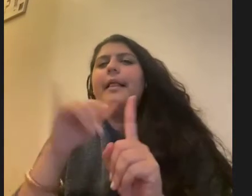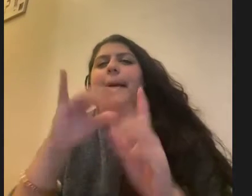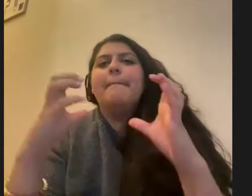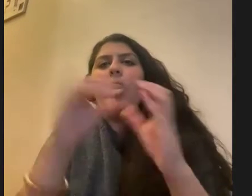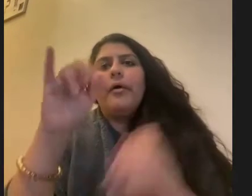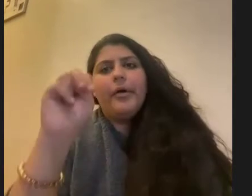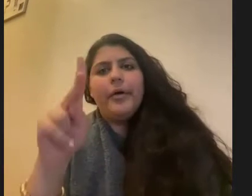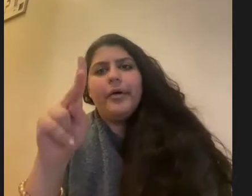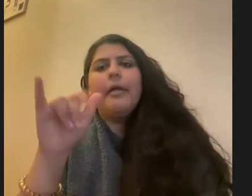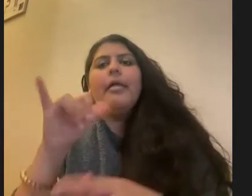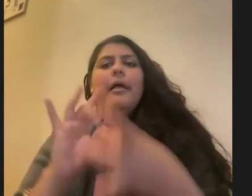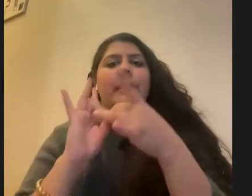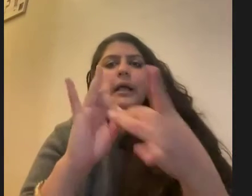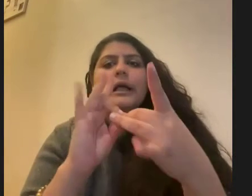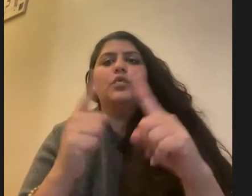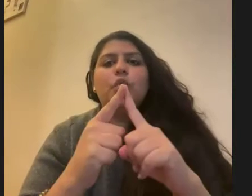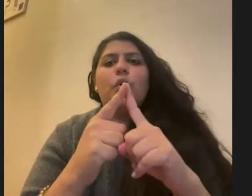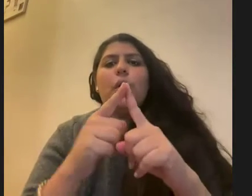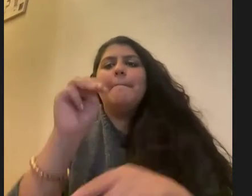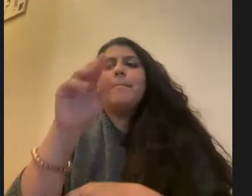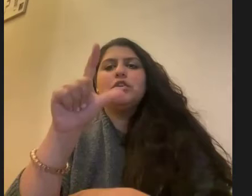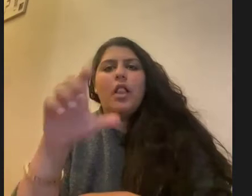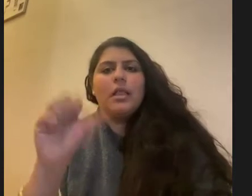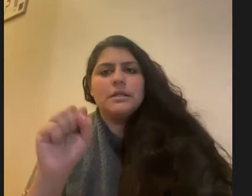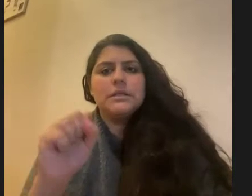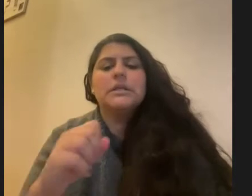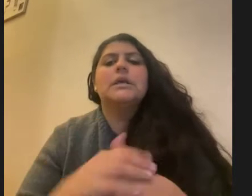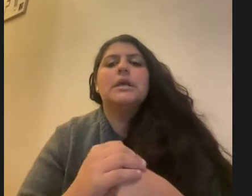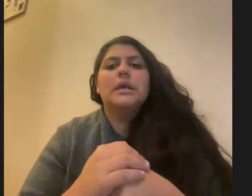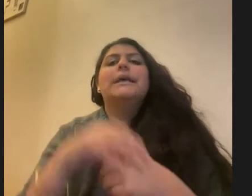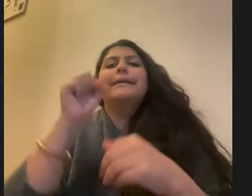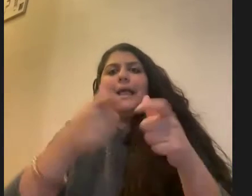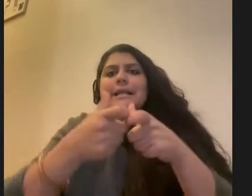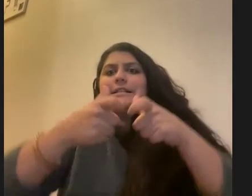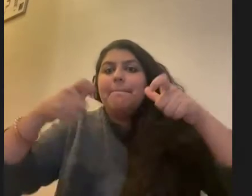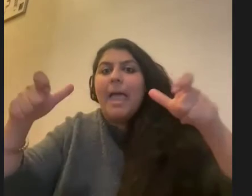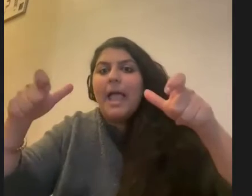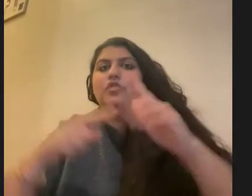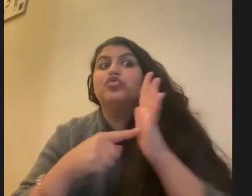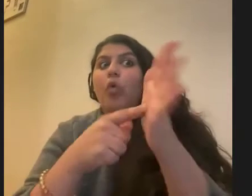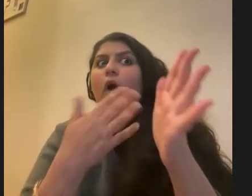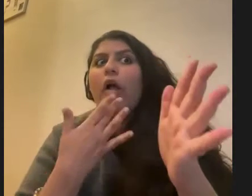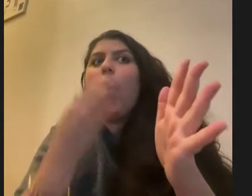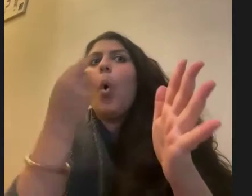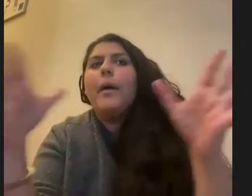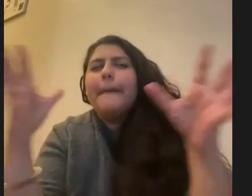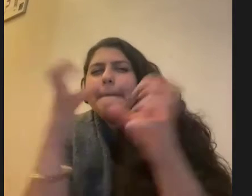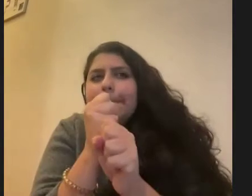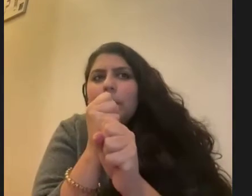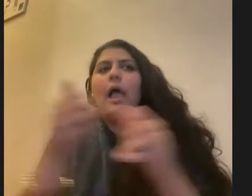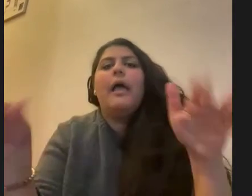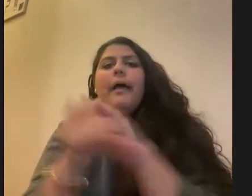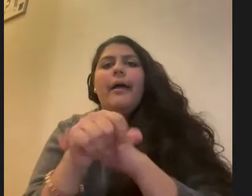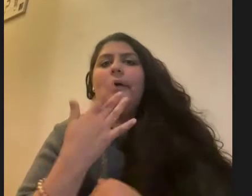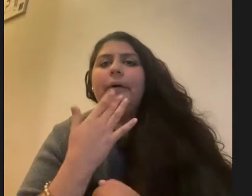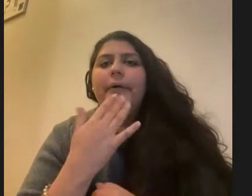is connected to a bunch of muscles. So they can expand it to show the color or constrict it to show no color. And that's one